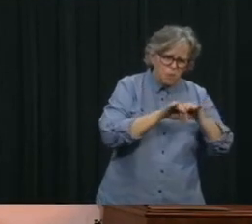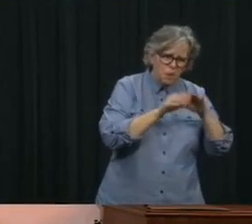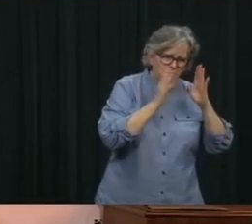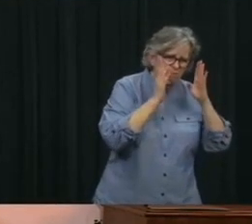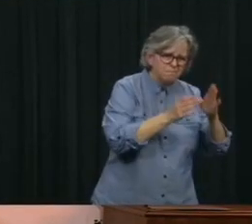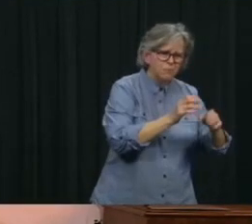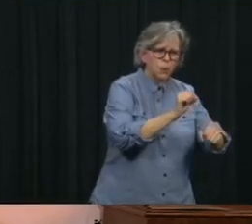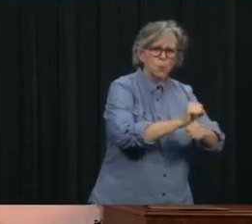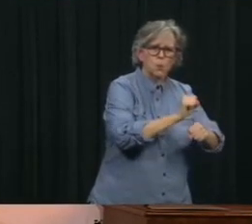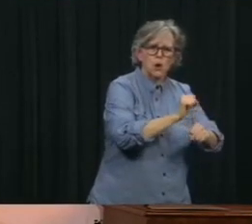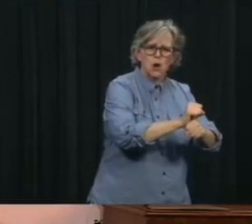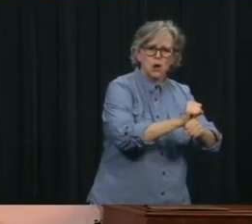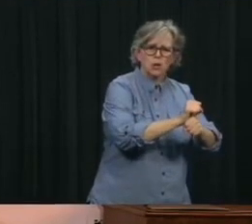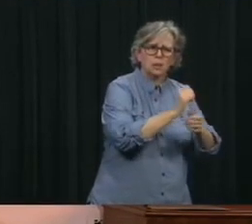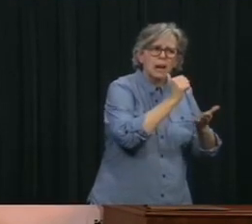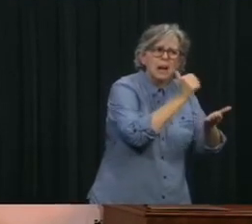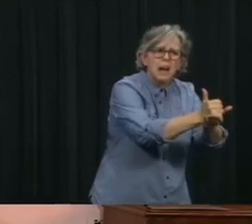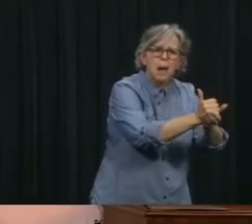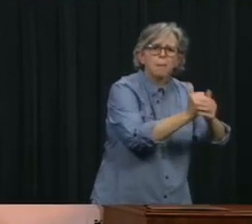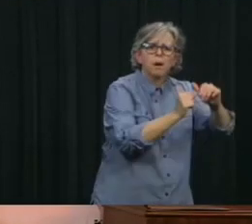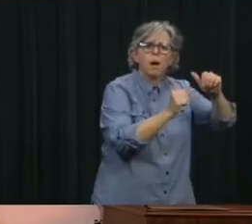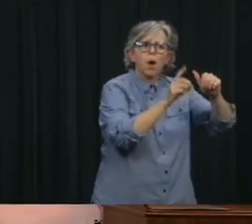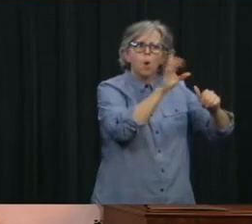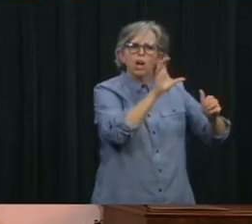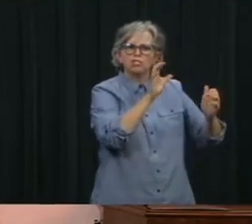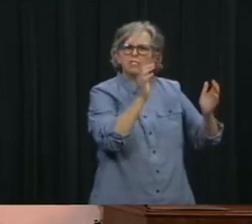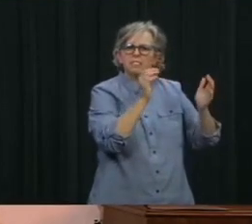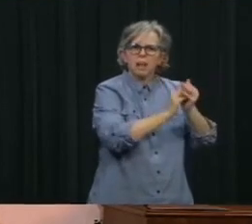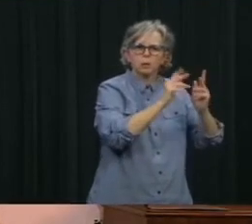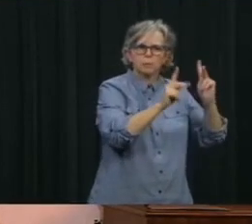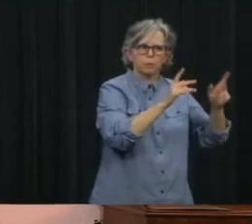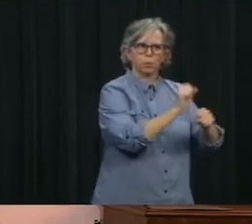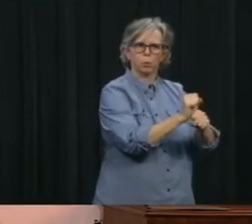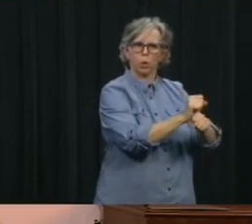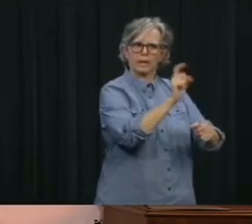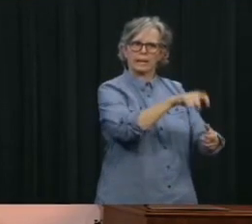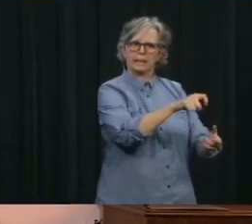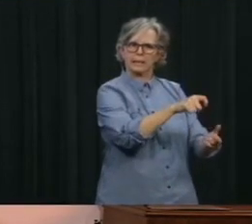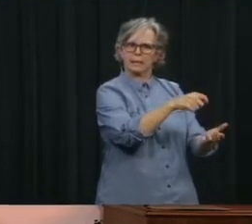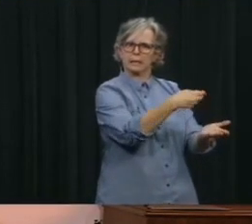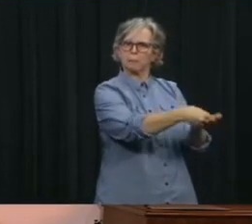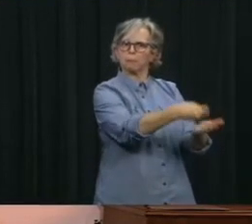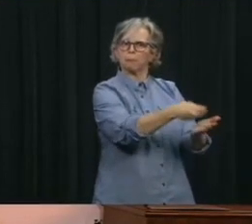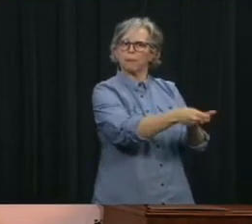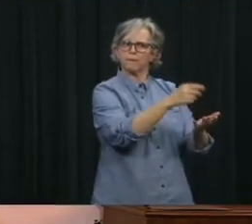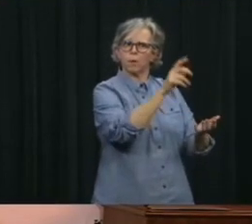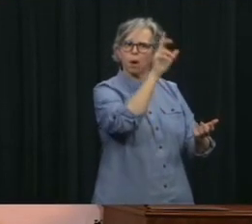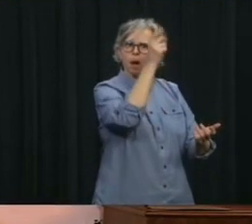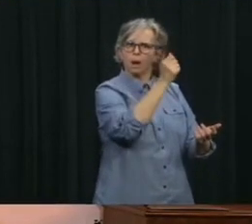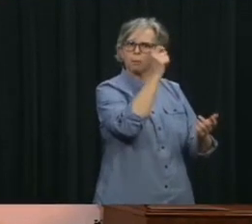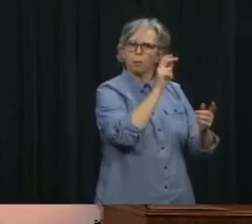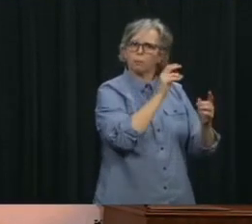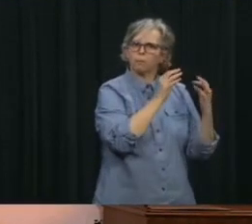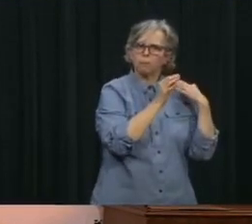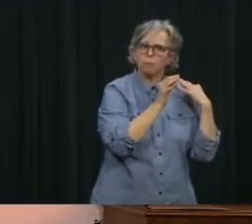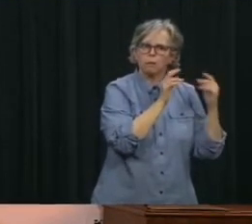of thousands, ultimately hundreds of thousands of people who need it. It was a selfless act.